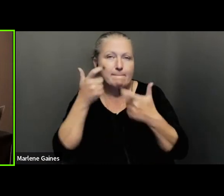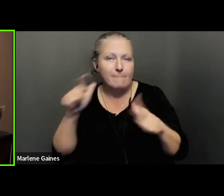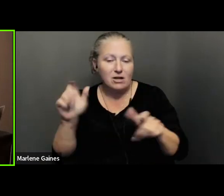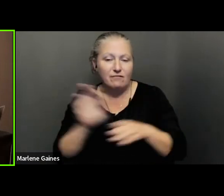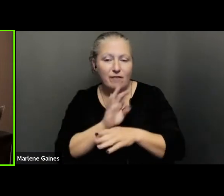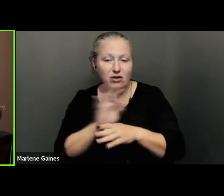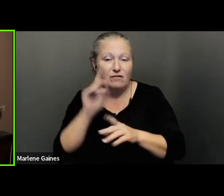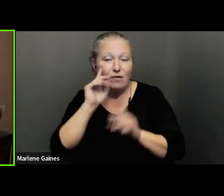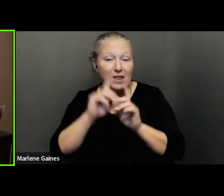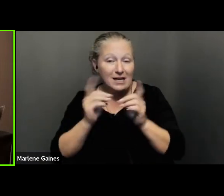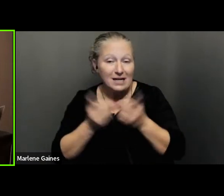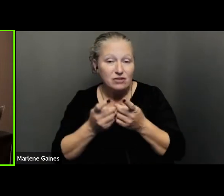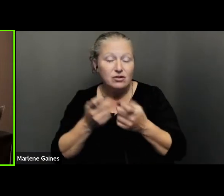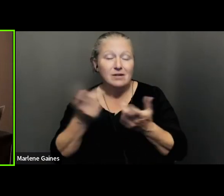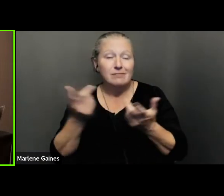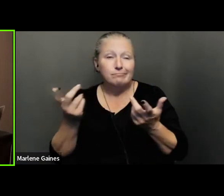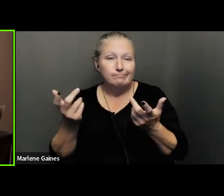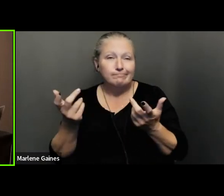of the district. It's the